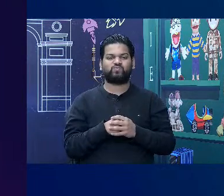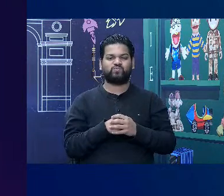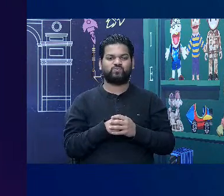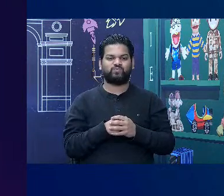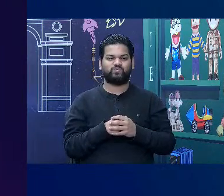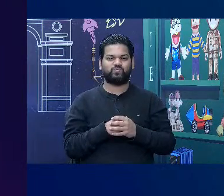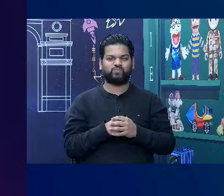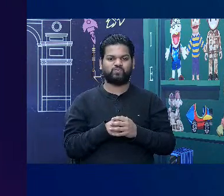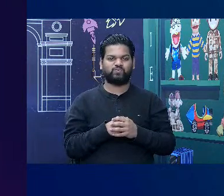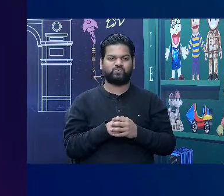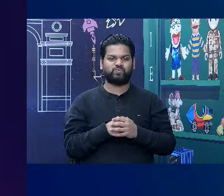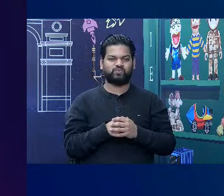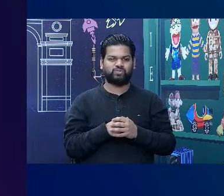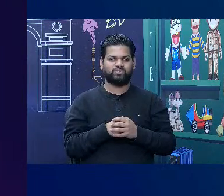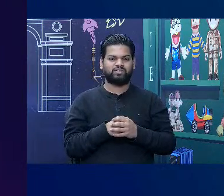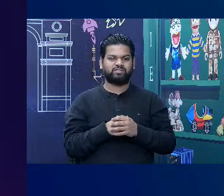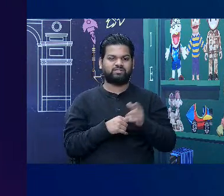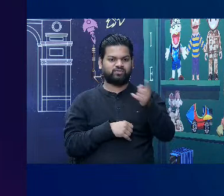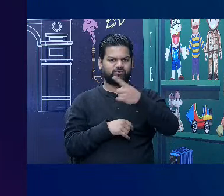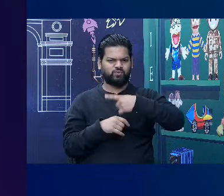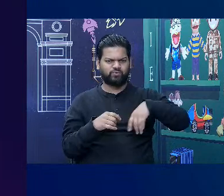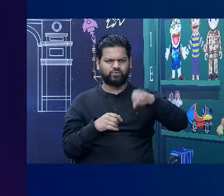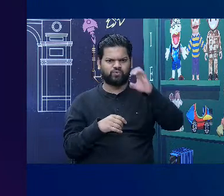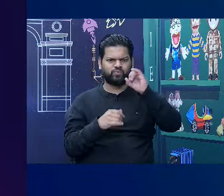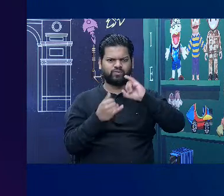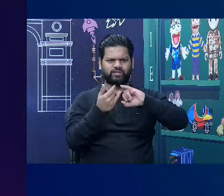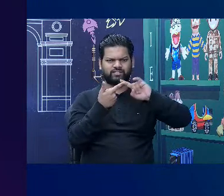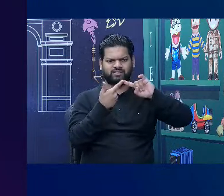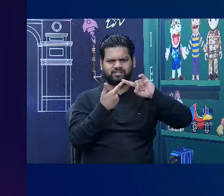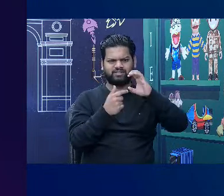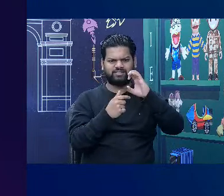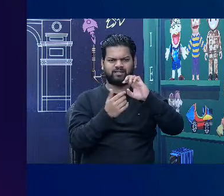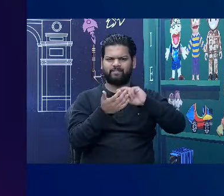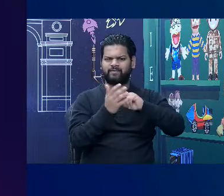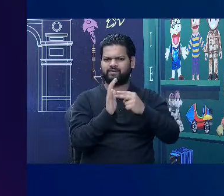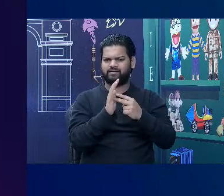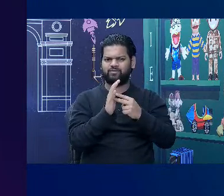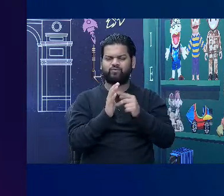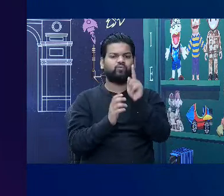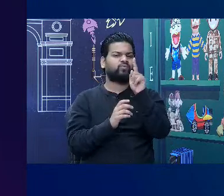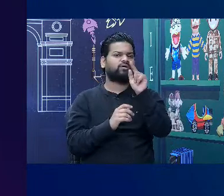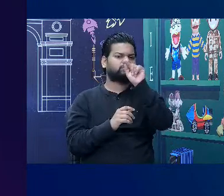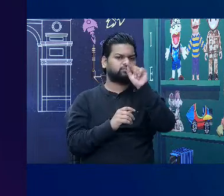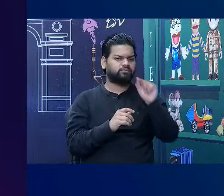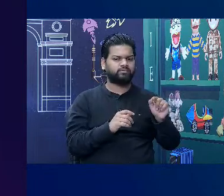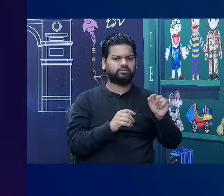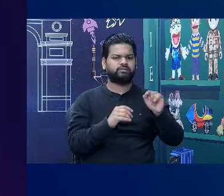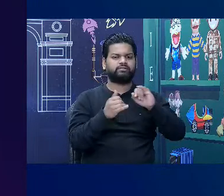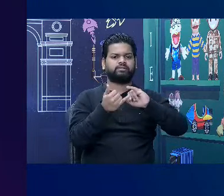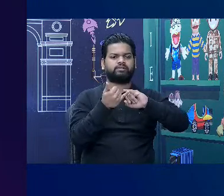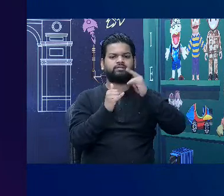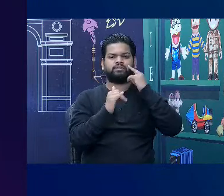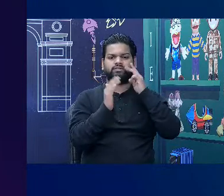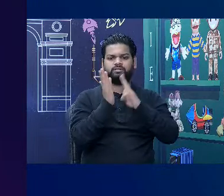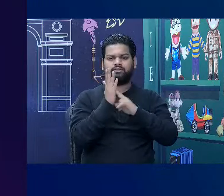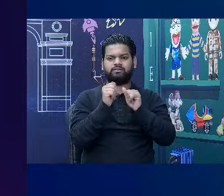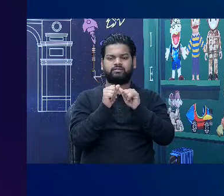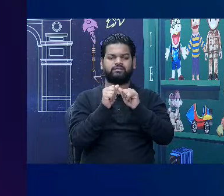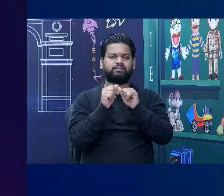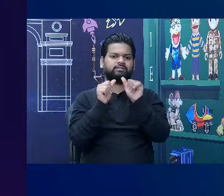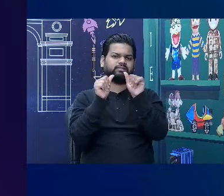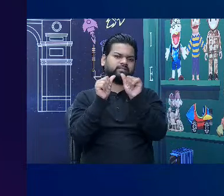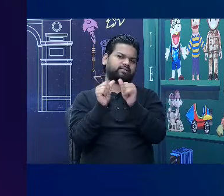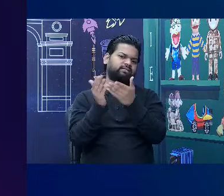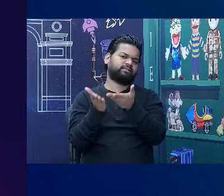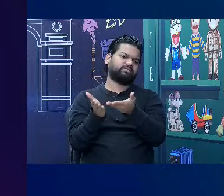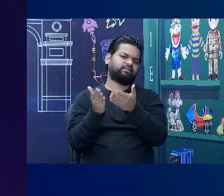reciprocals. We have cosec A, children. Cosec A I can write down as 1 upon sin A, because it is reciprocal of sin A.